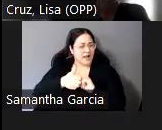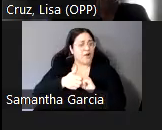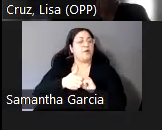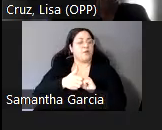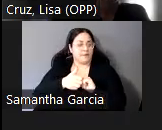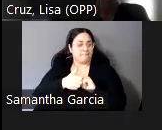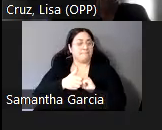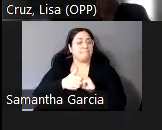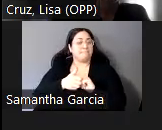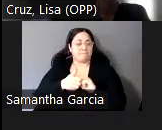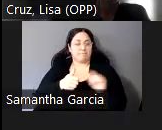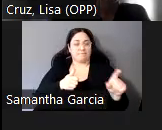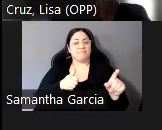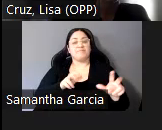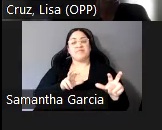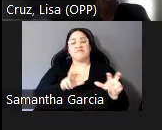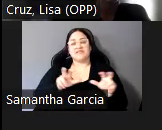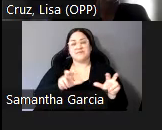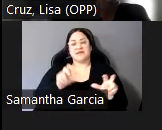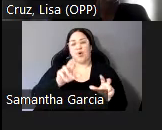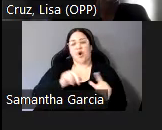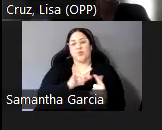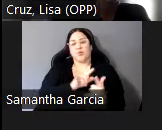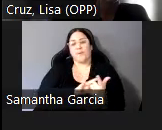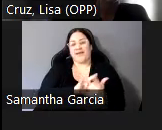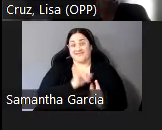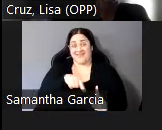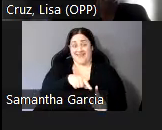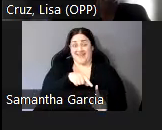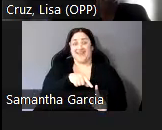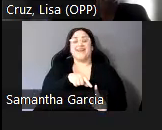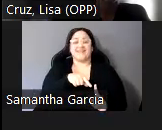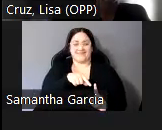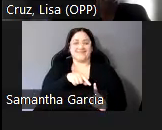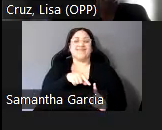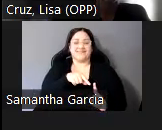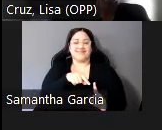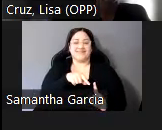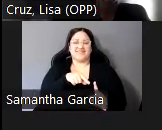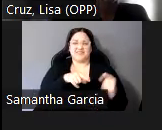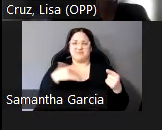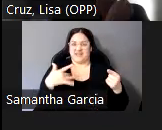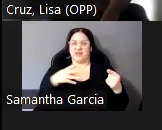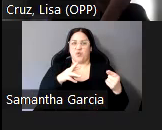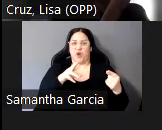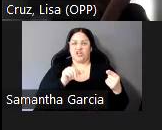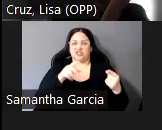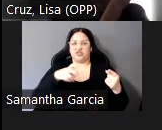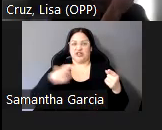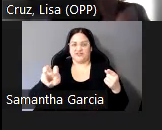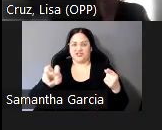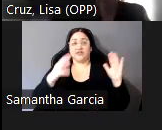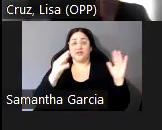frauds or romance frauds. And we're even seeing this in business email compromise frauds. The next is cryptocurrency. We've seen an explosion in the use